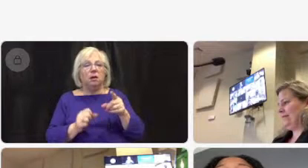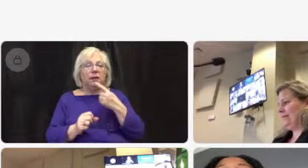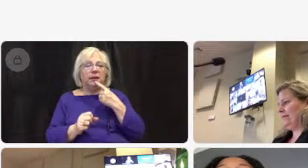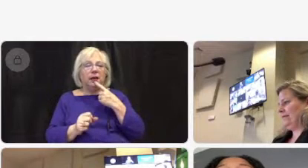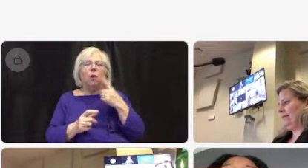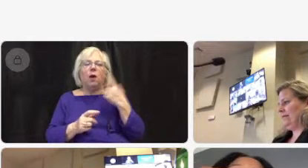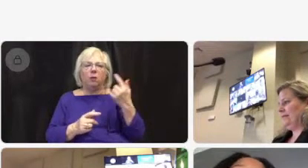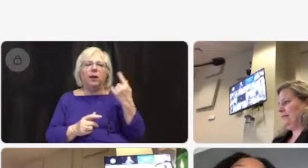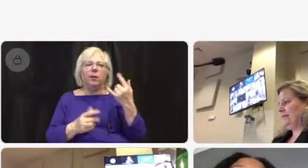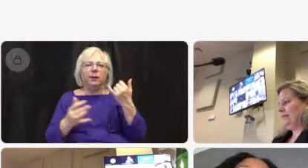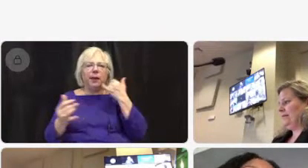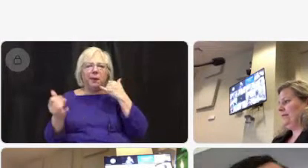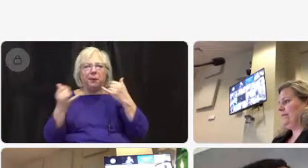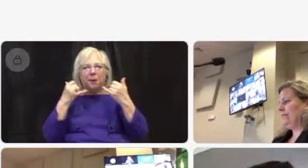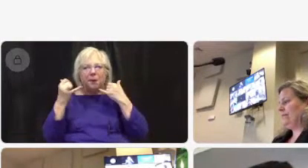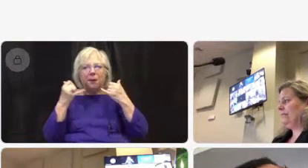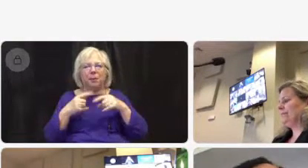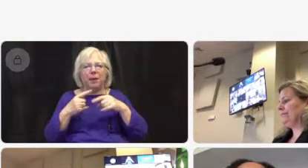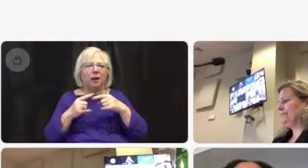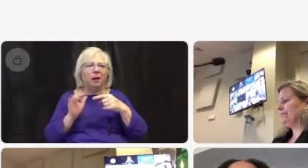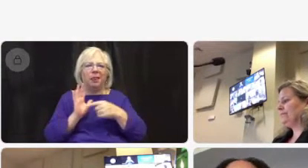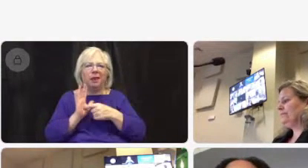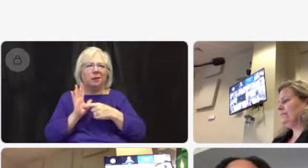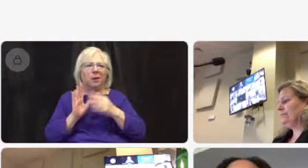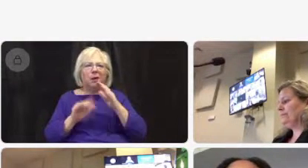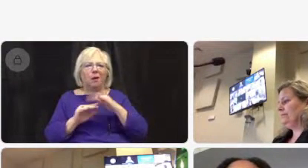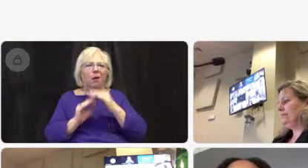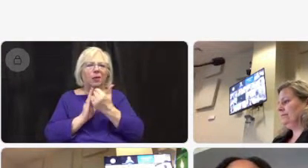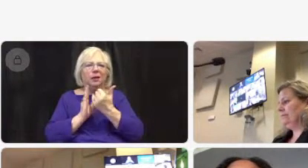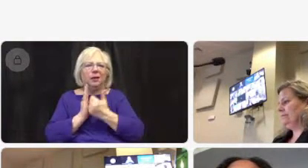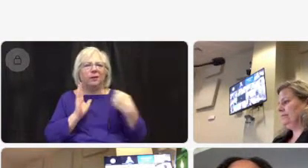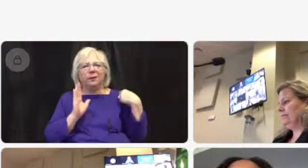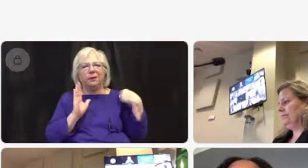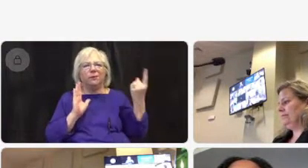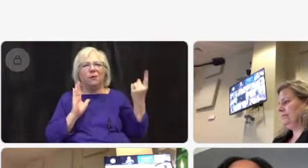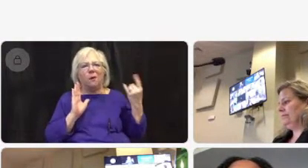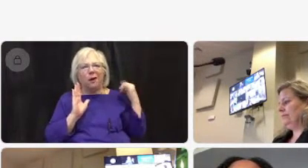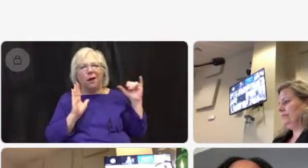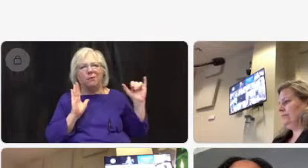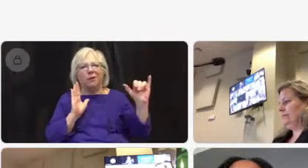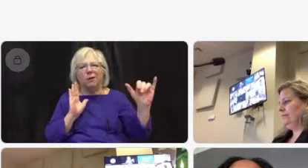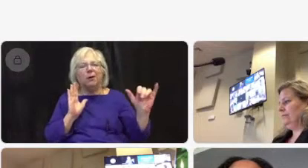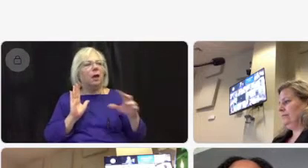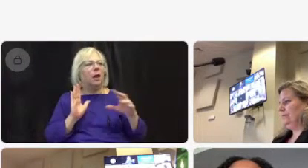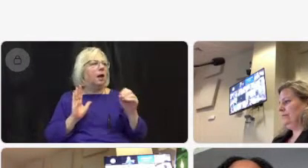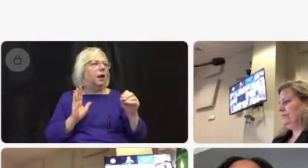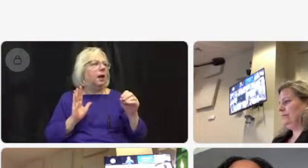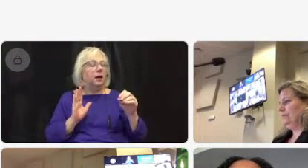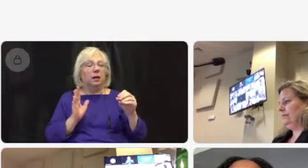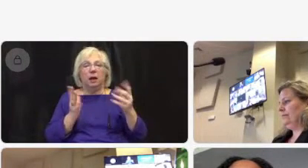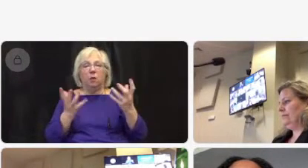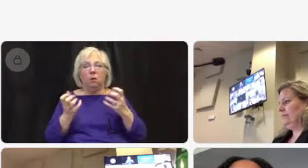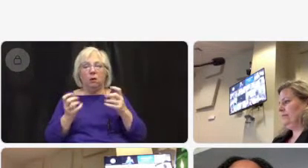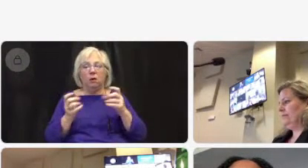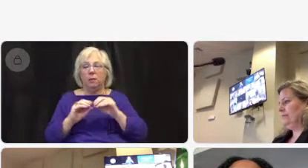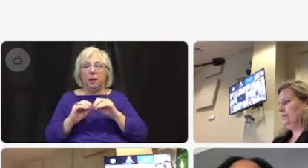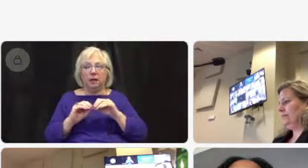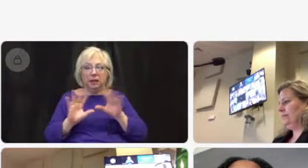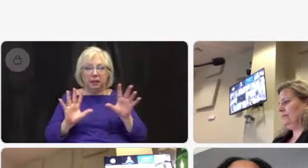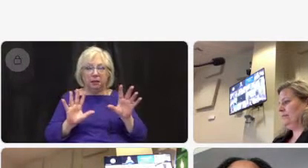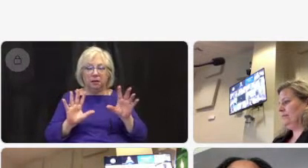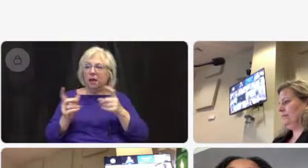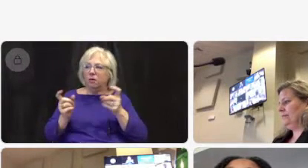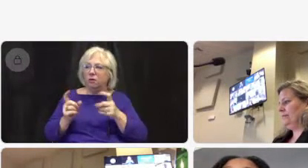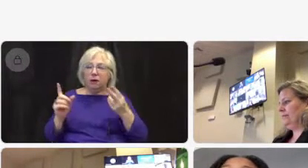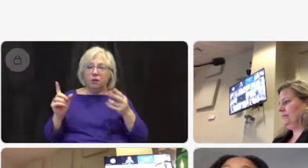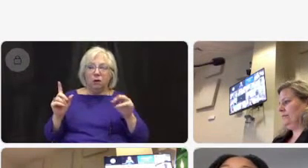has been on this list forever. I want to be very clear is, and Director Hines and I've had a conversation about this, I